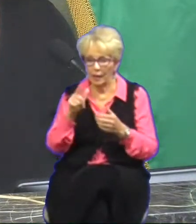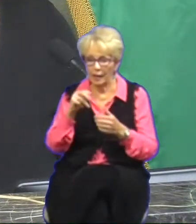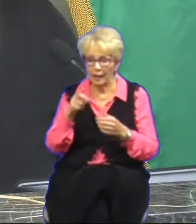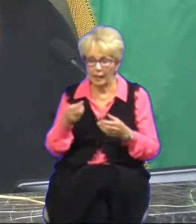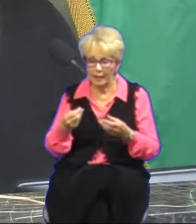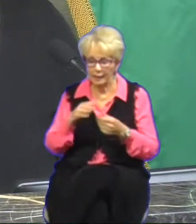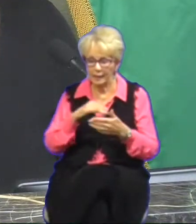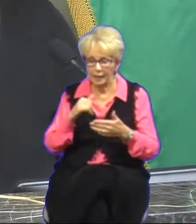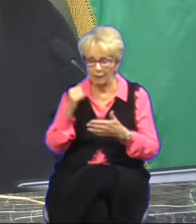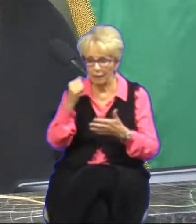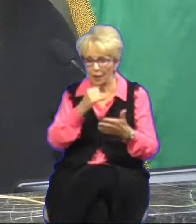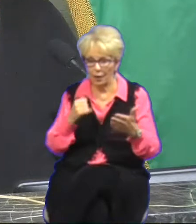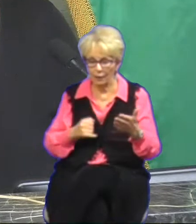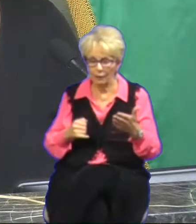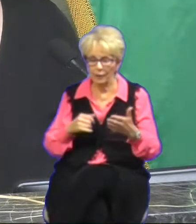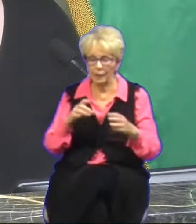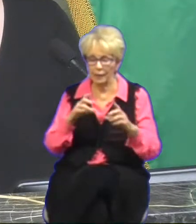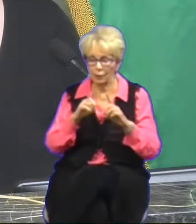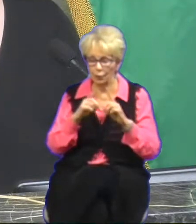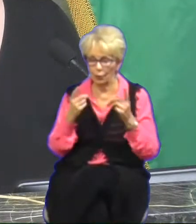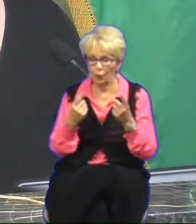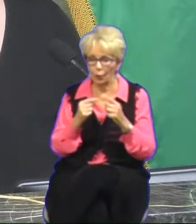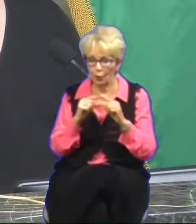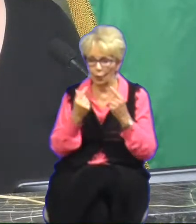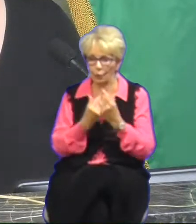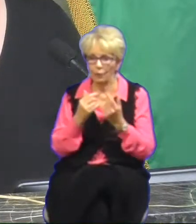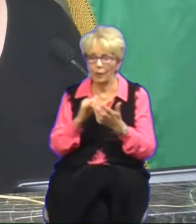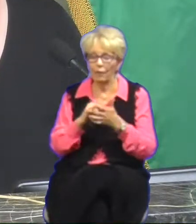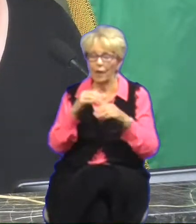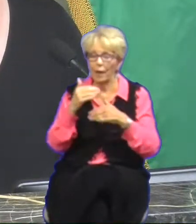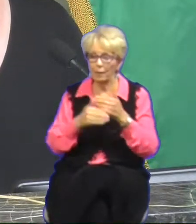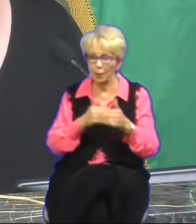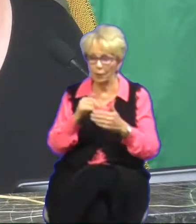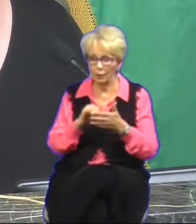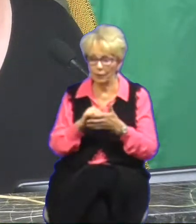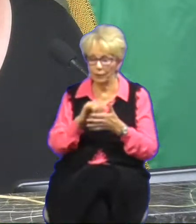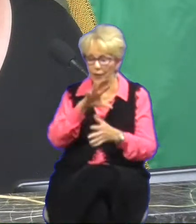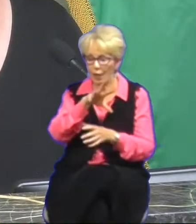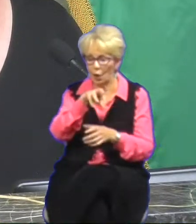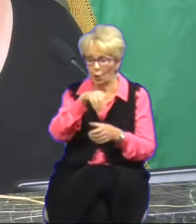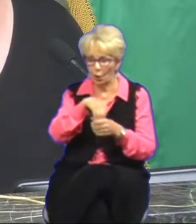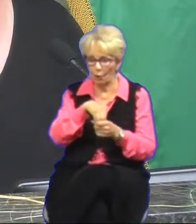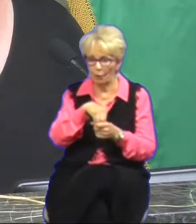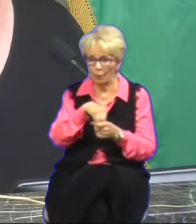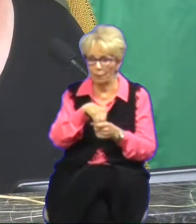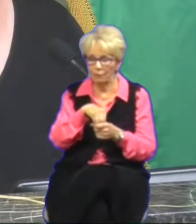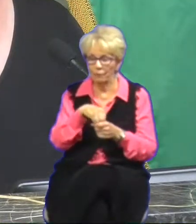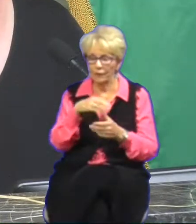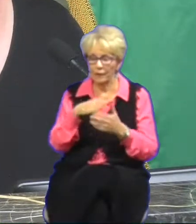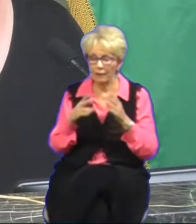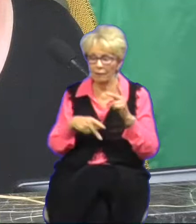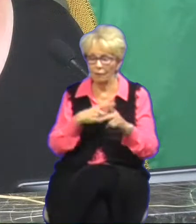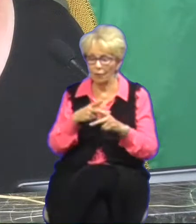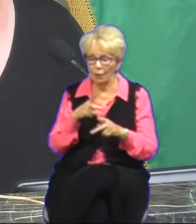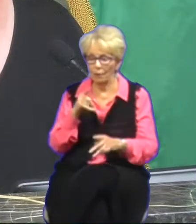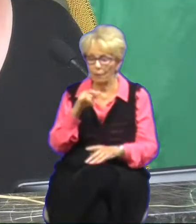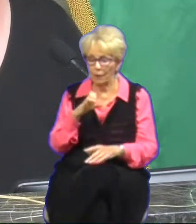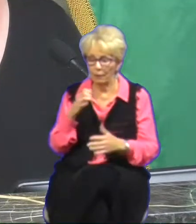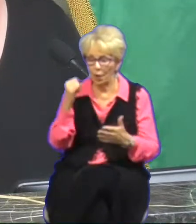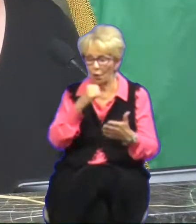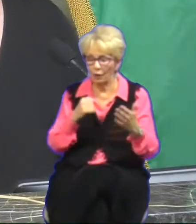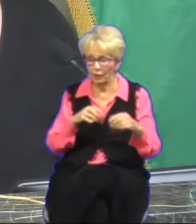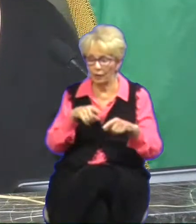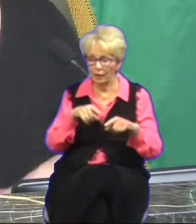architect and design group in the process to incorporate some form of public art in